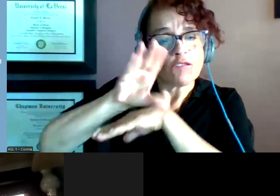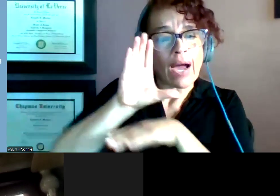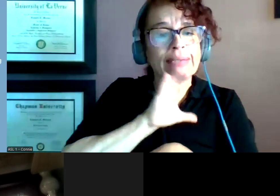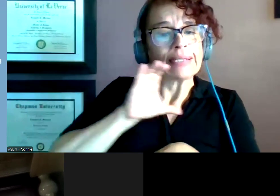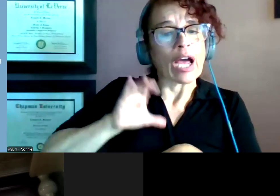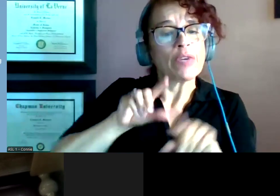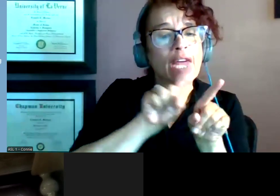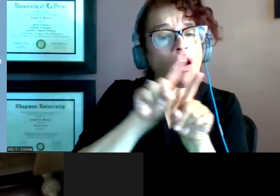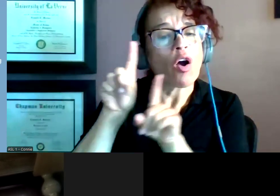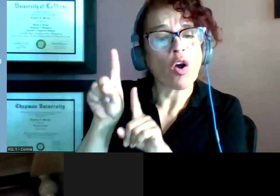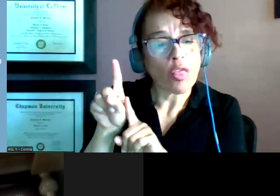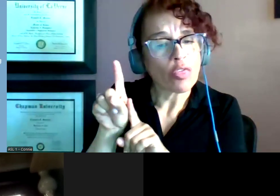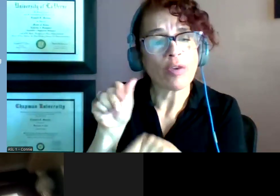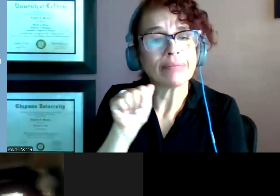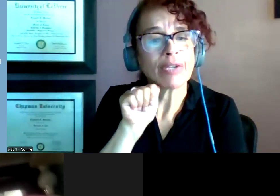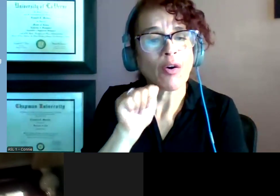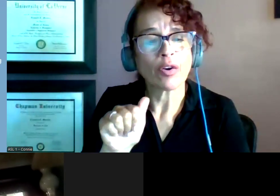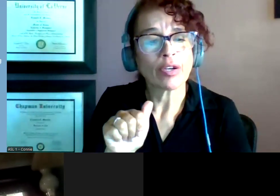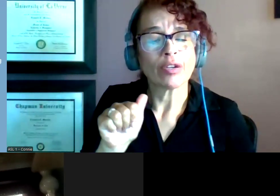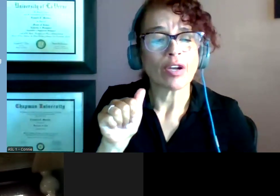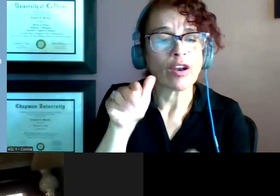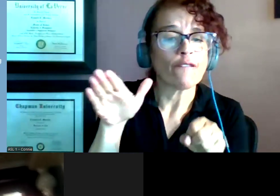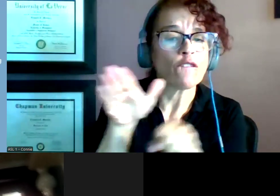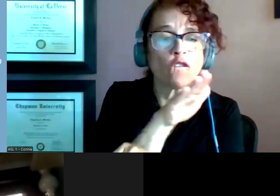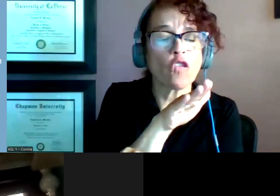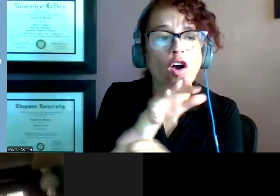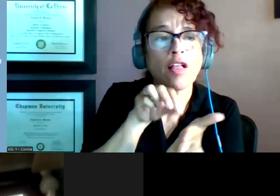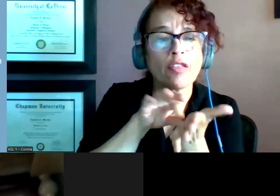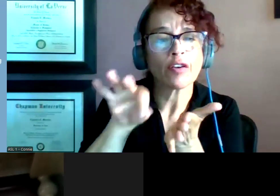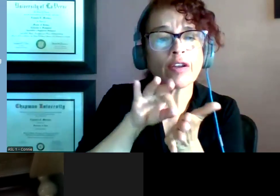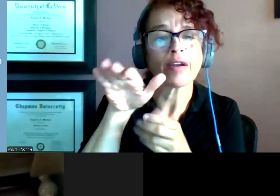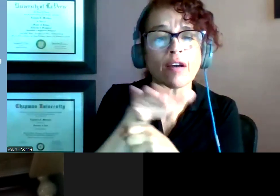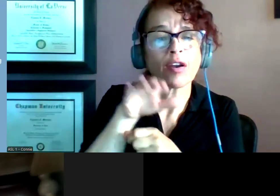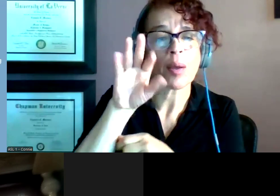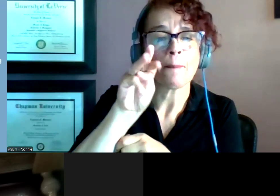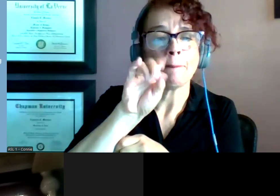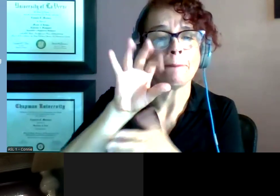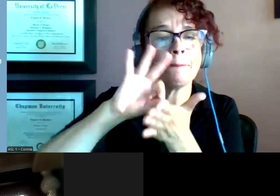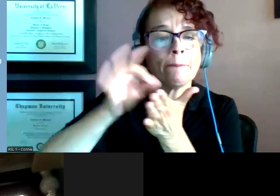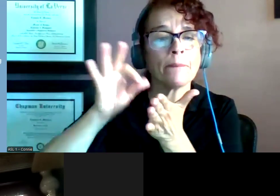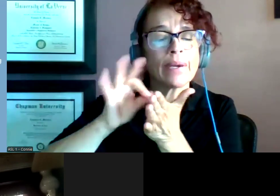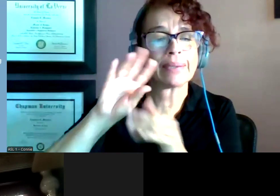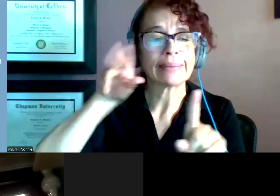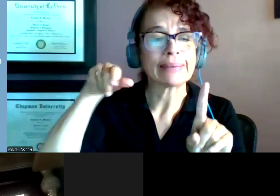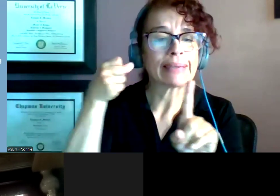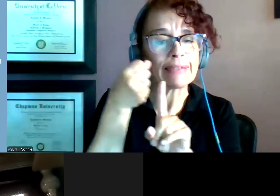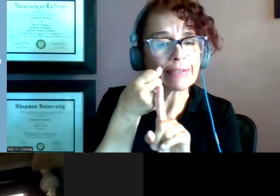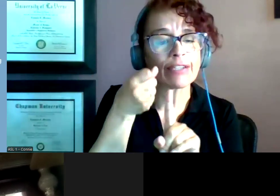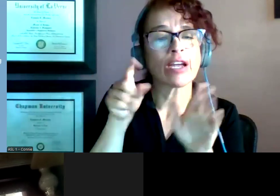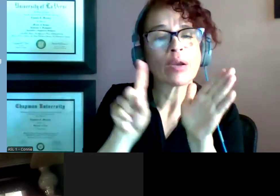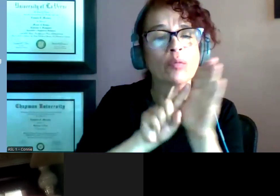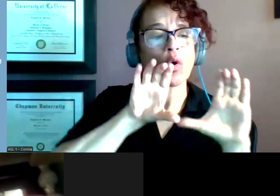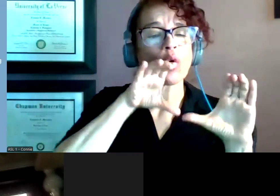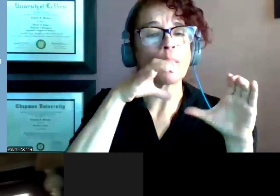because although they are not fully covered by Medi-Cal, they are covered by Medi-Cal, and that impacts that